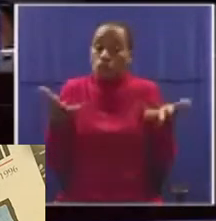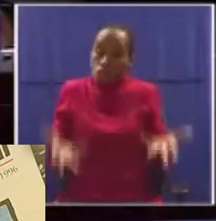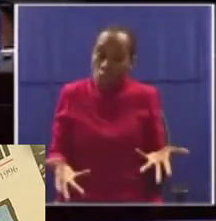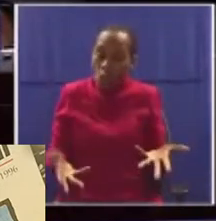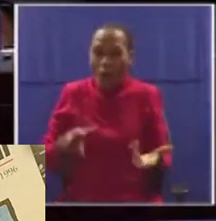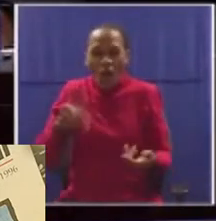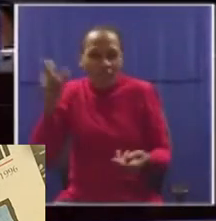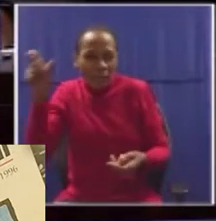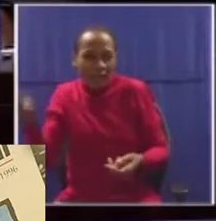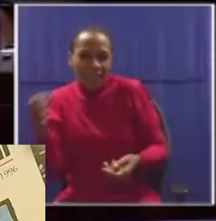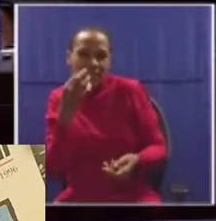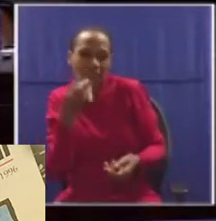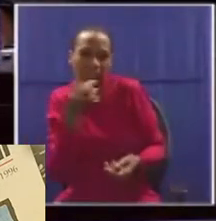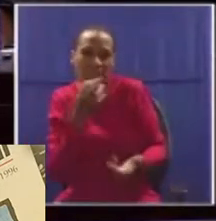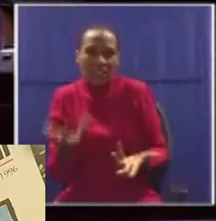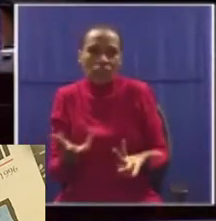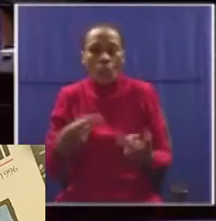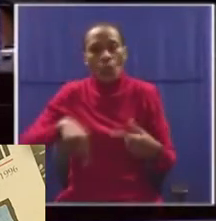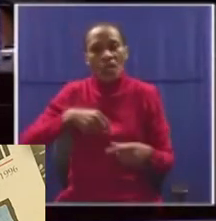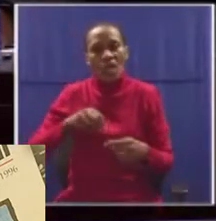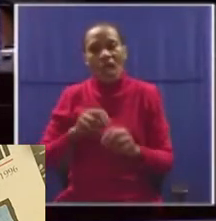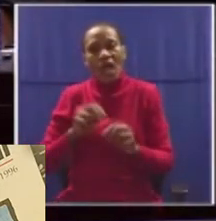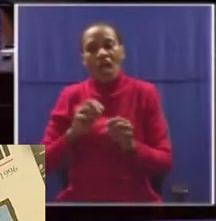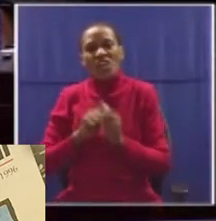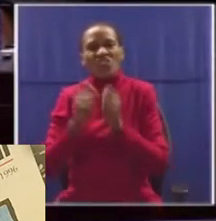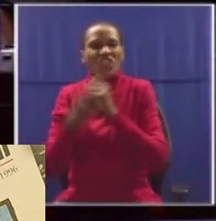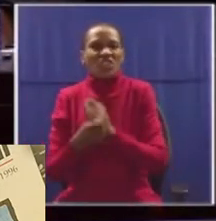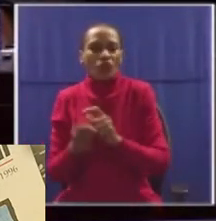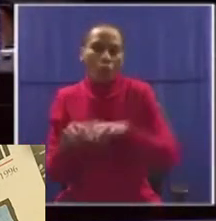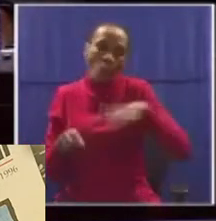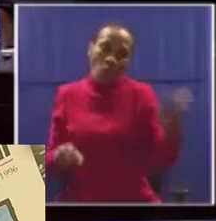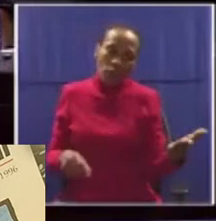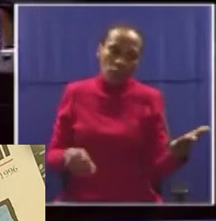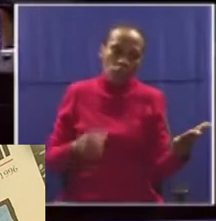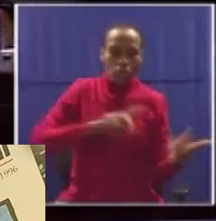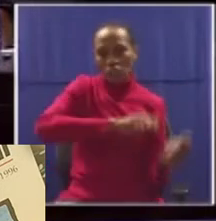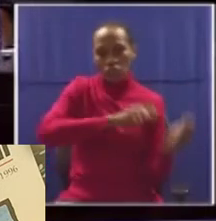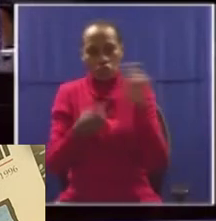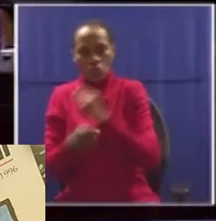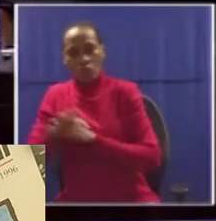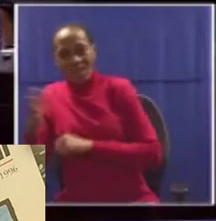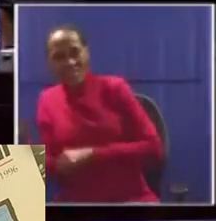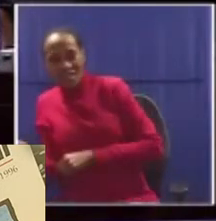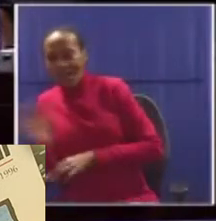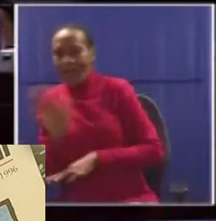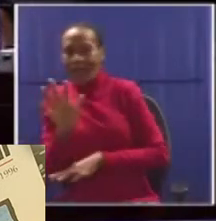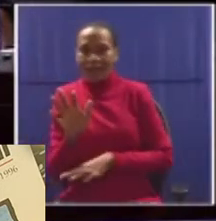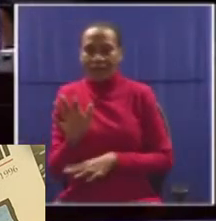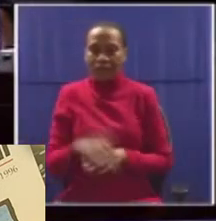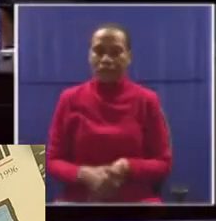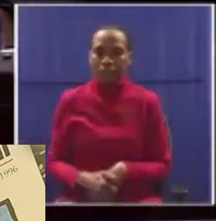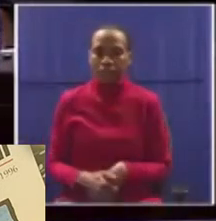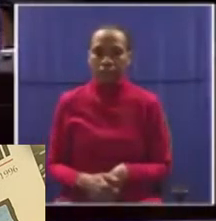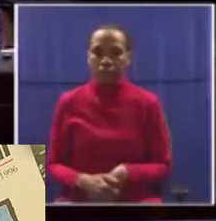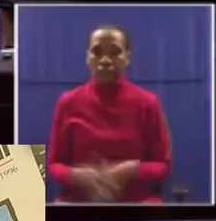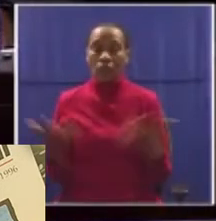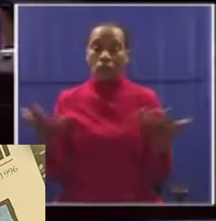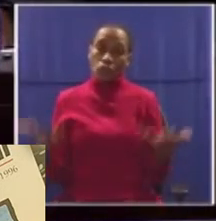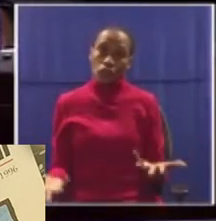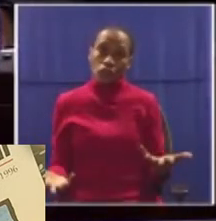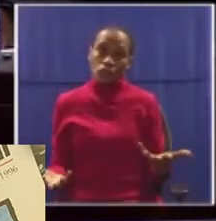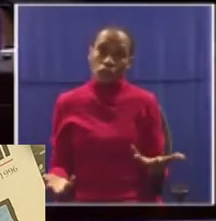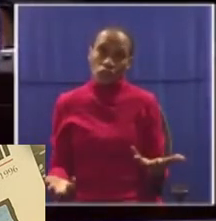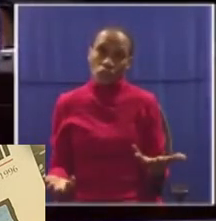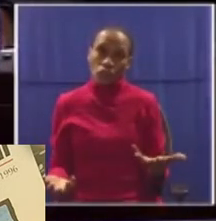have said that we are moving from the West is misleading in so far as allegations